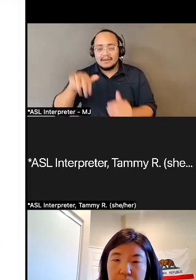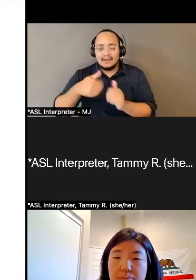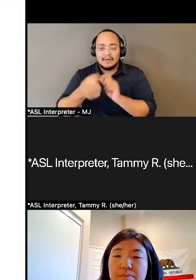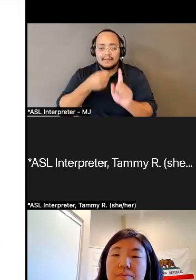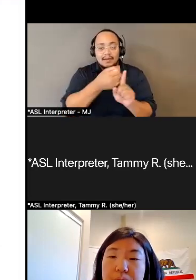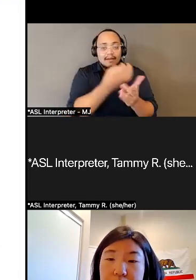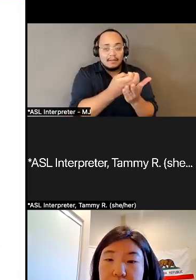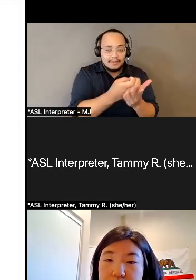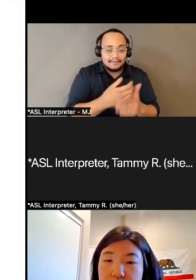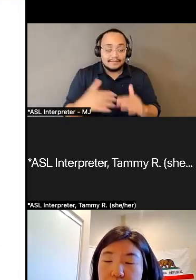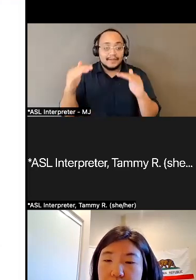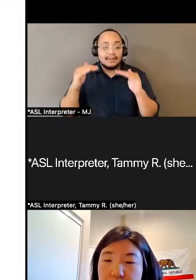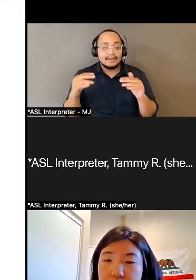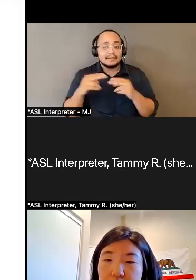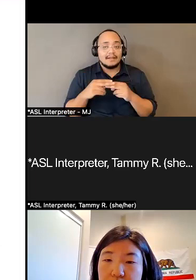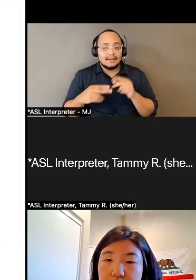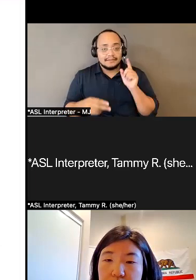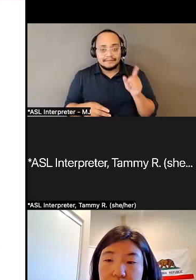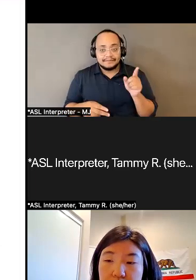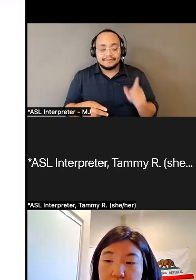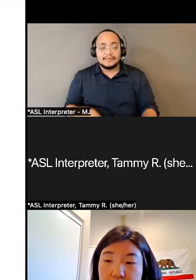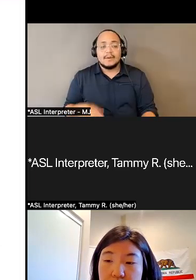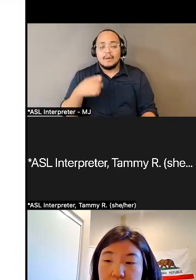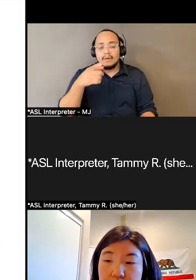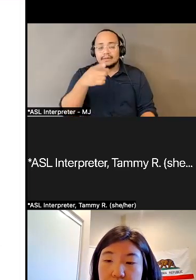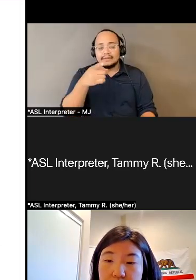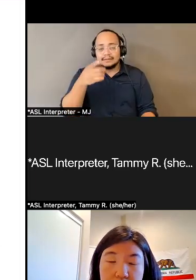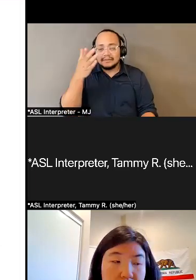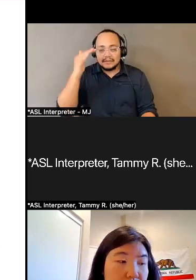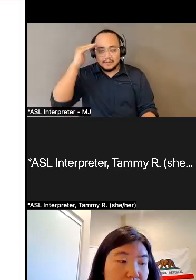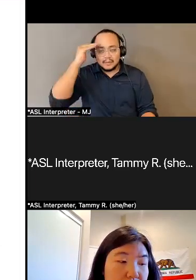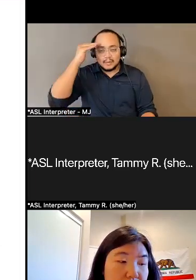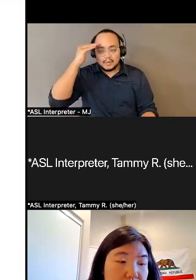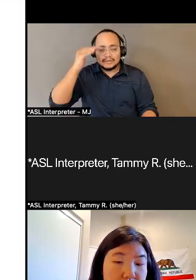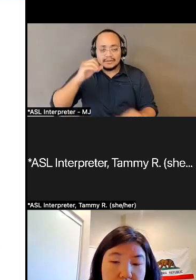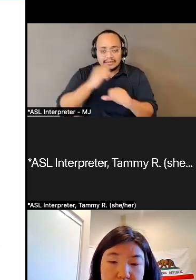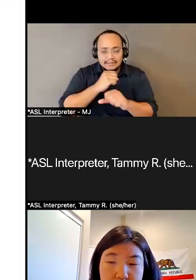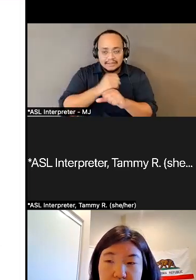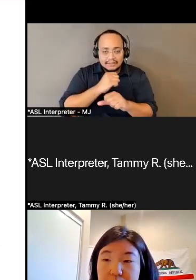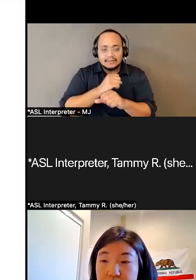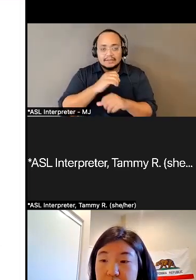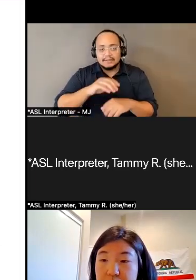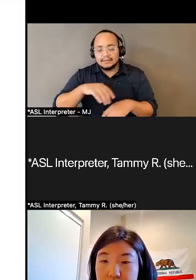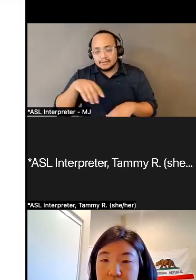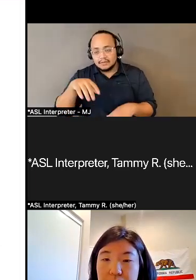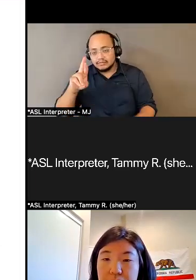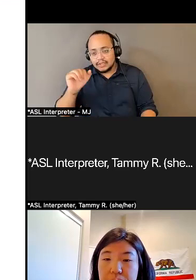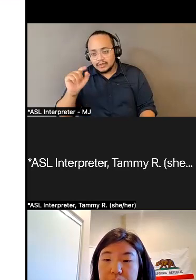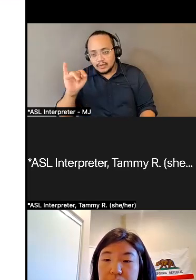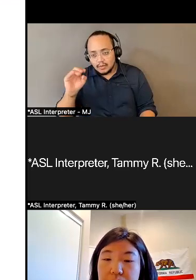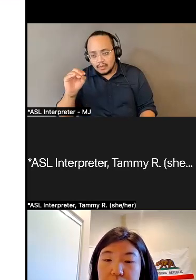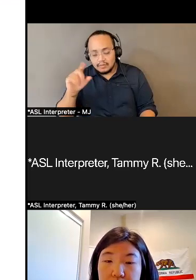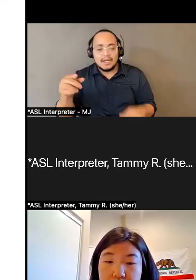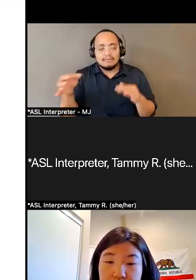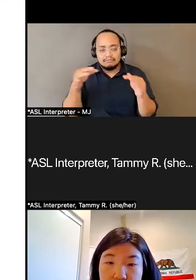slide. So a lot of this is probably familiar to folks on this call, but just to kind of give some